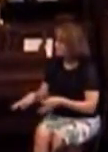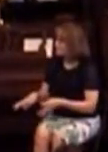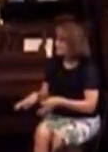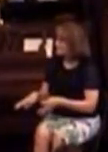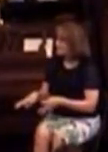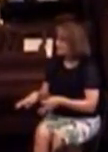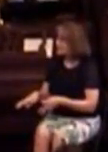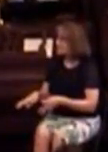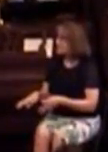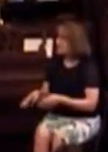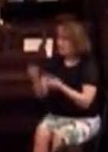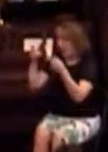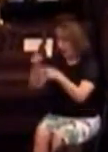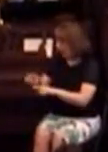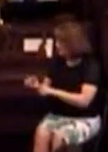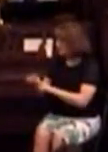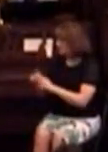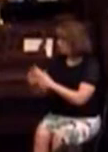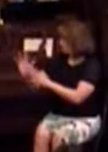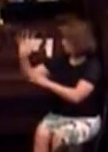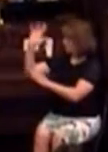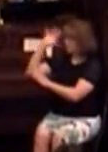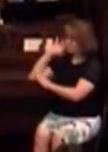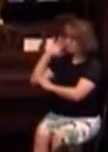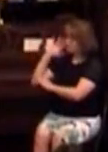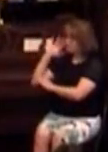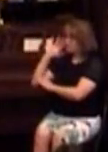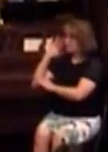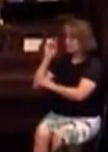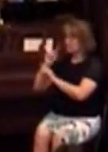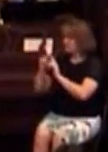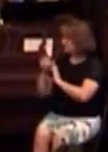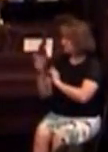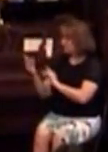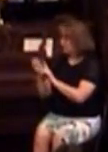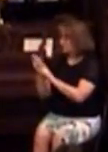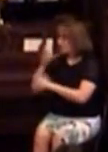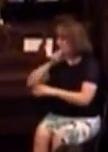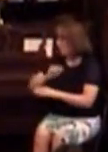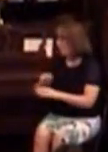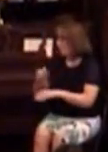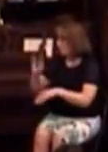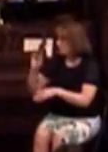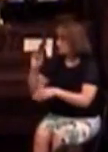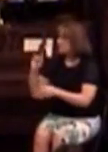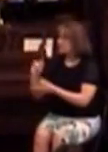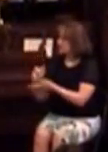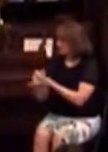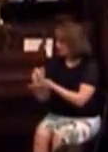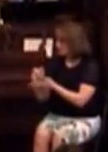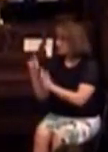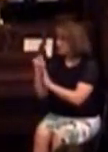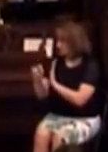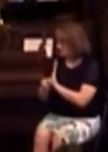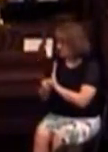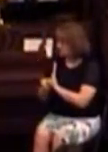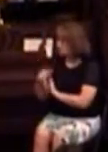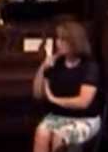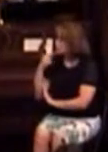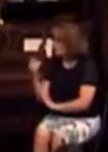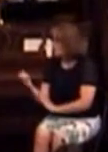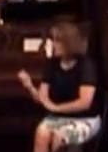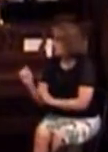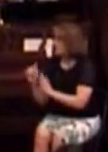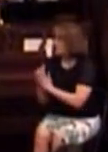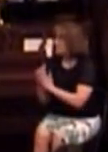It was predicted that he would die and come back to life. And he tells them all about the Messiah and all the scripture, and